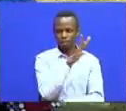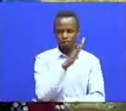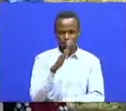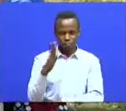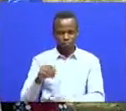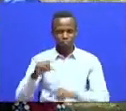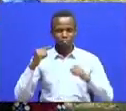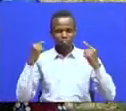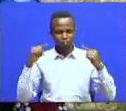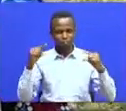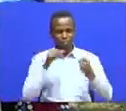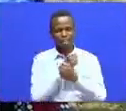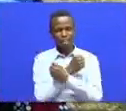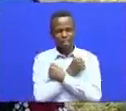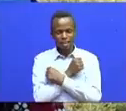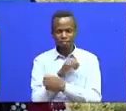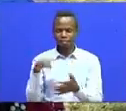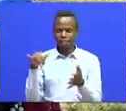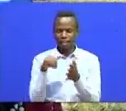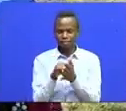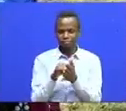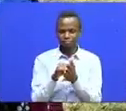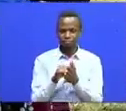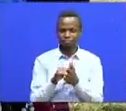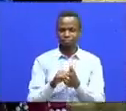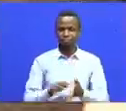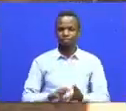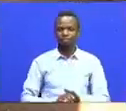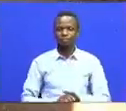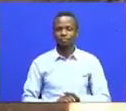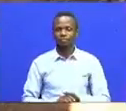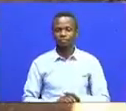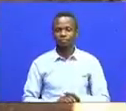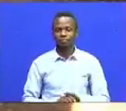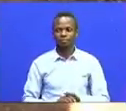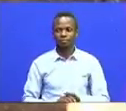but we love it. Hilary Kabila, GBS News.